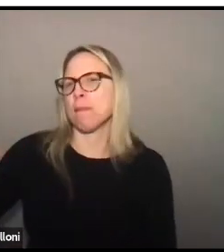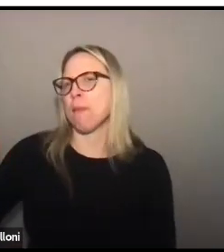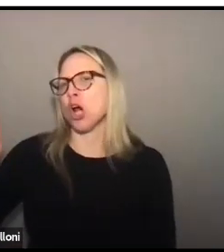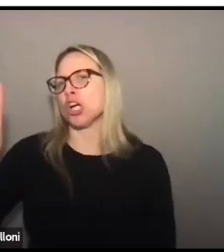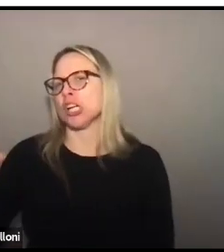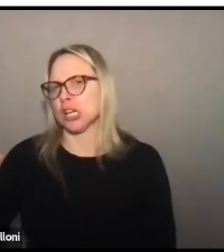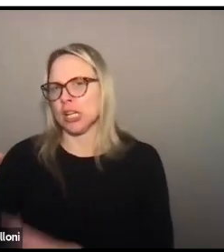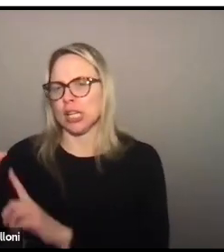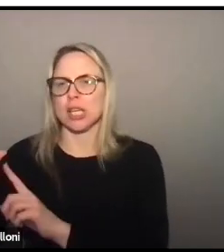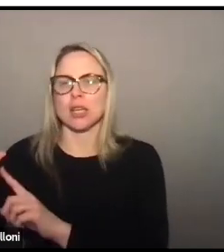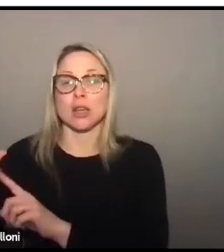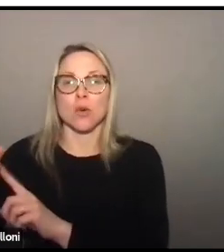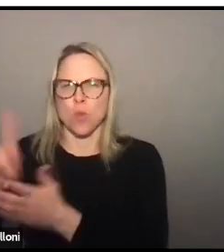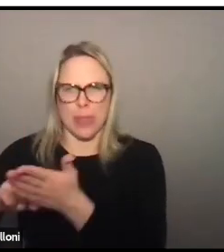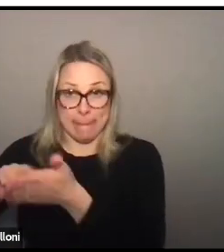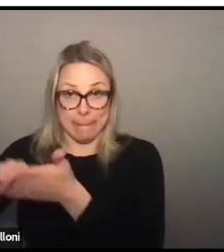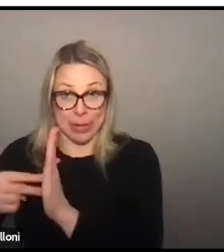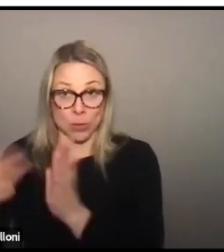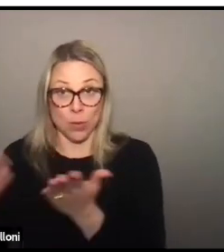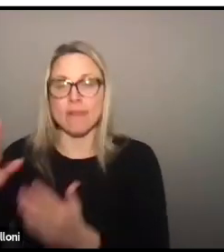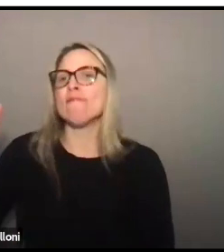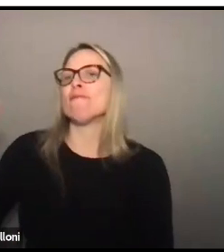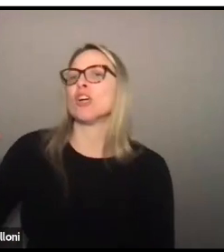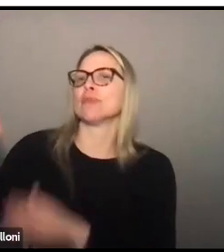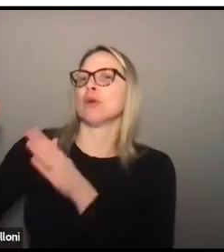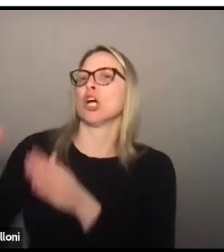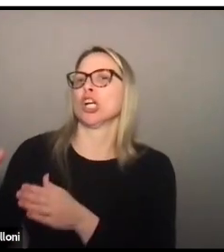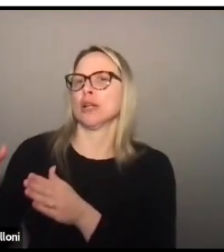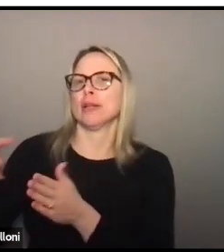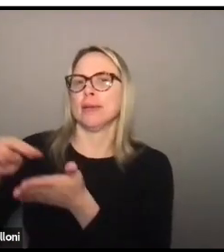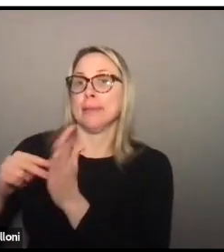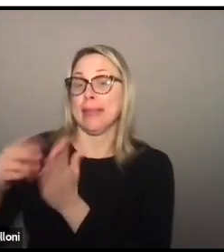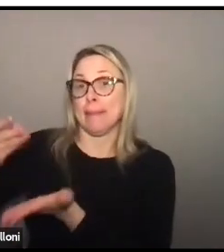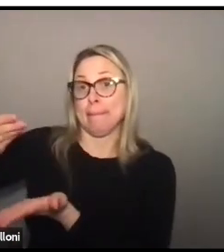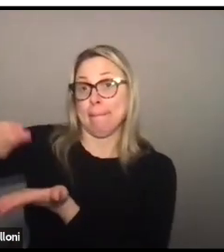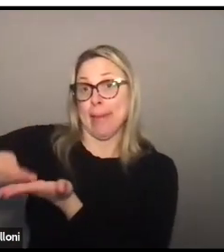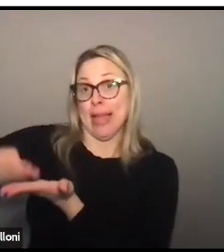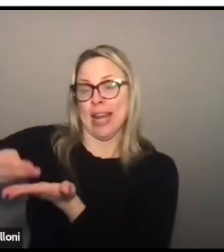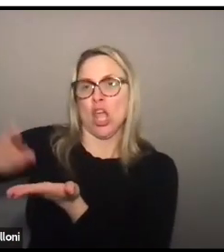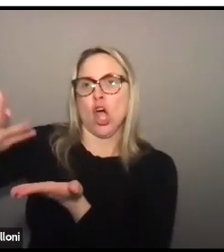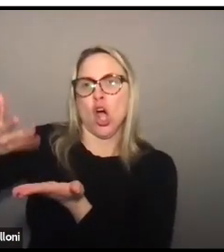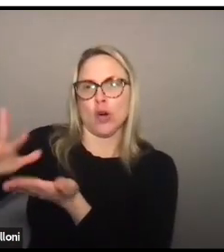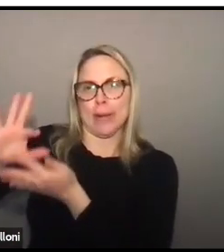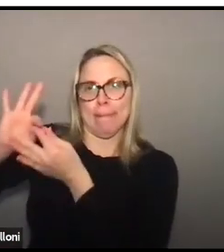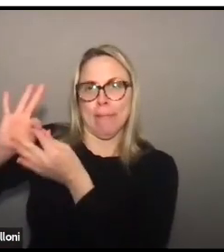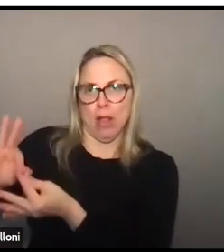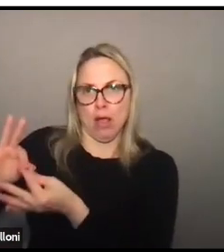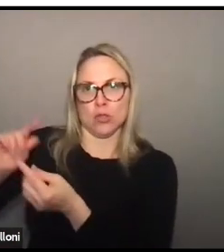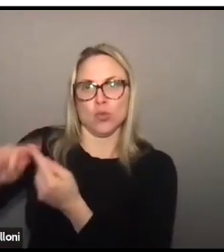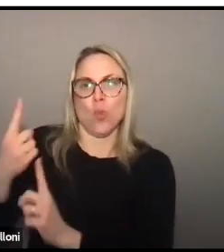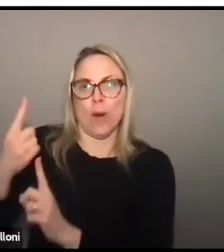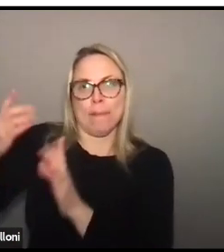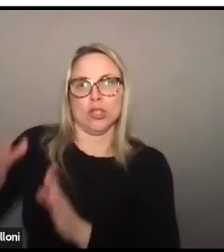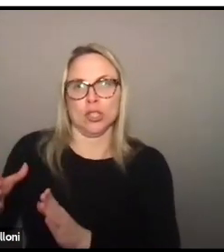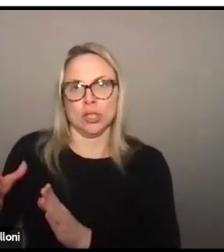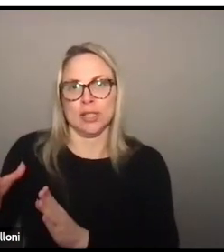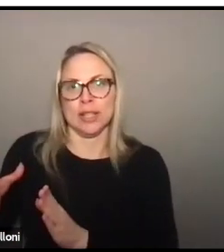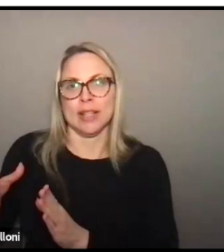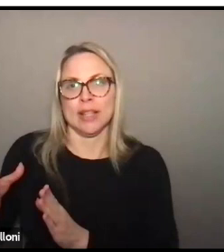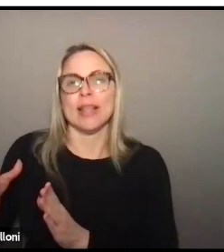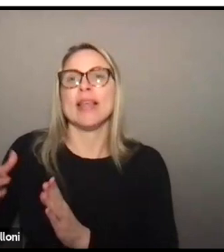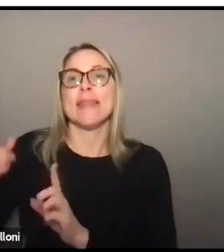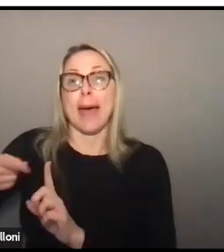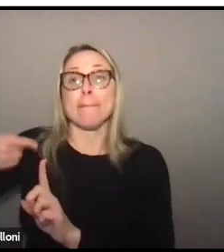this a little later, but first party means that the money already belongs to the person that has